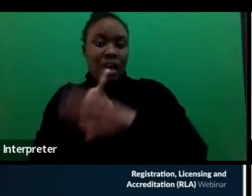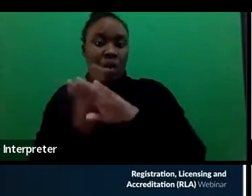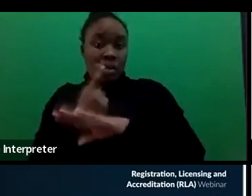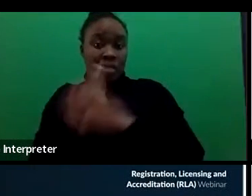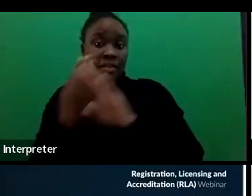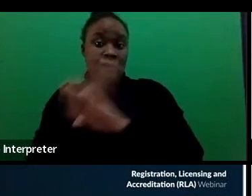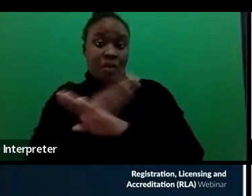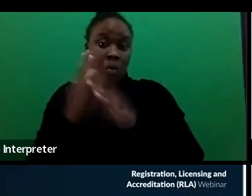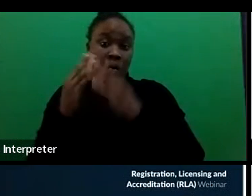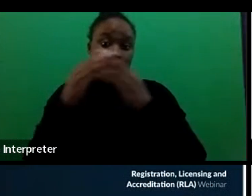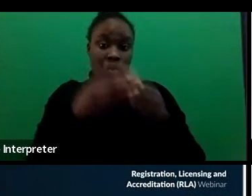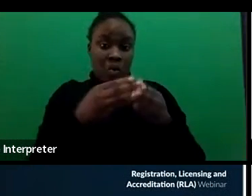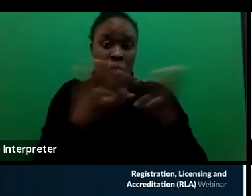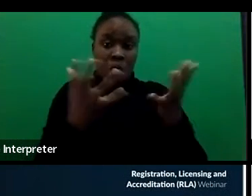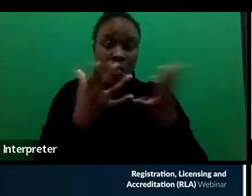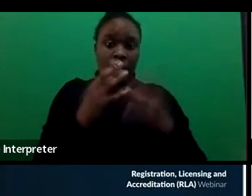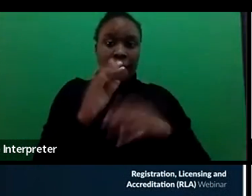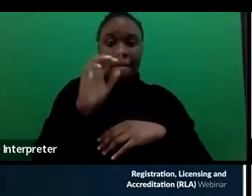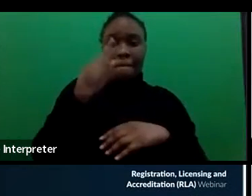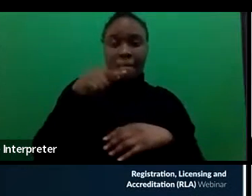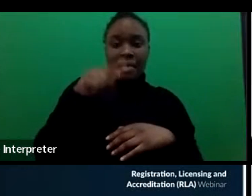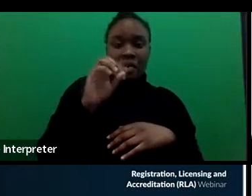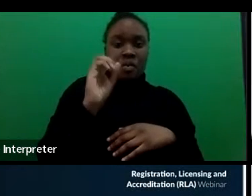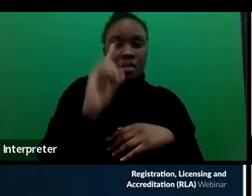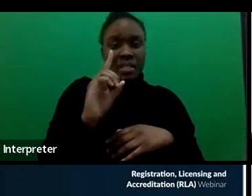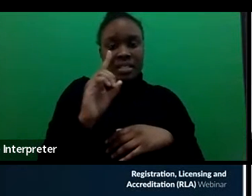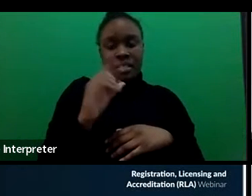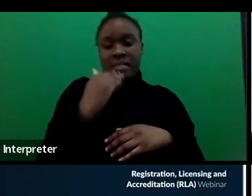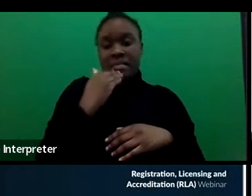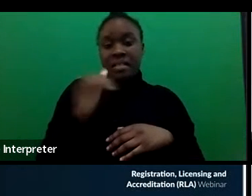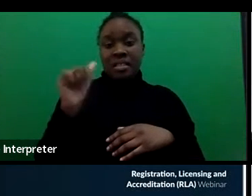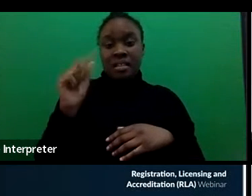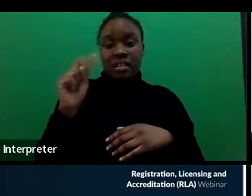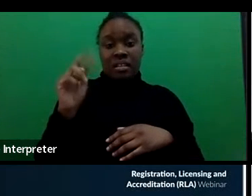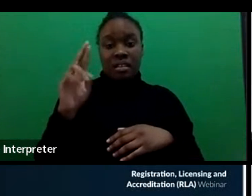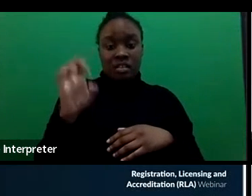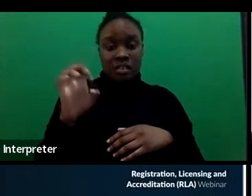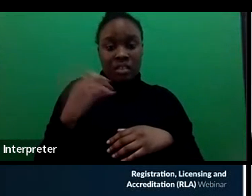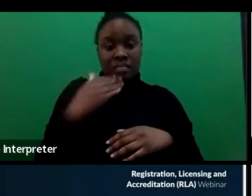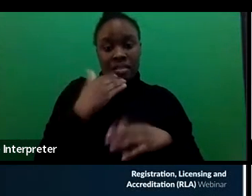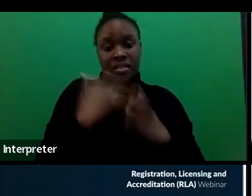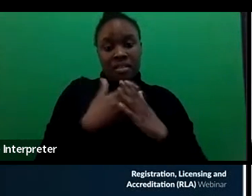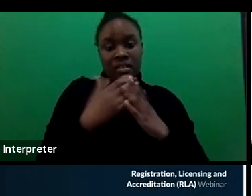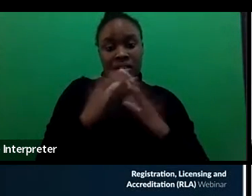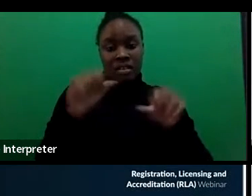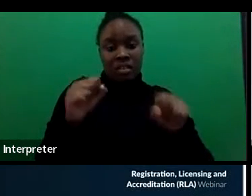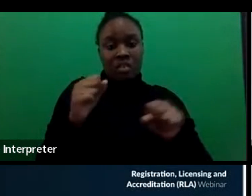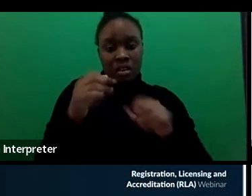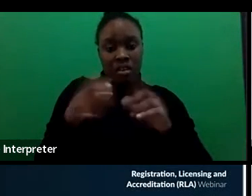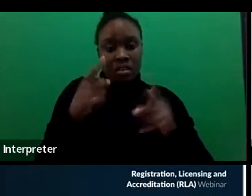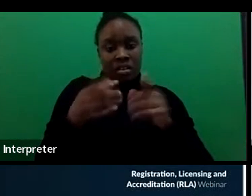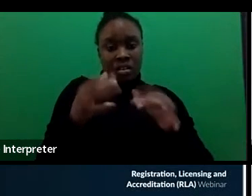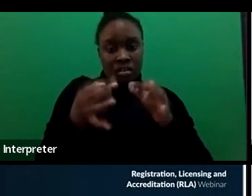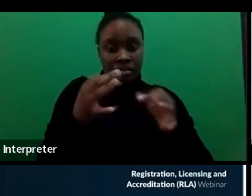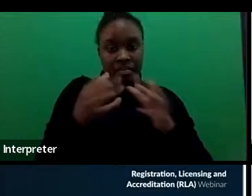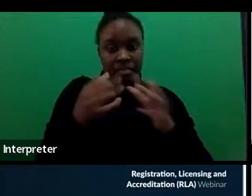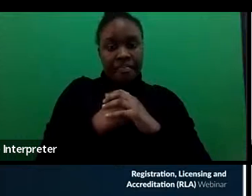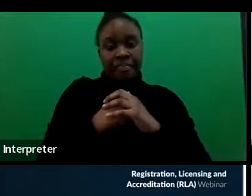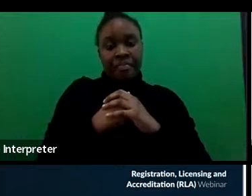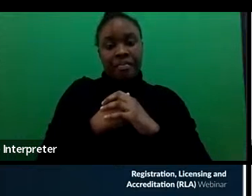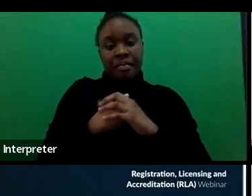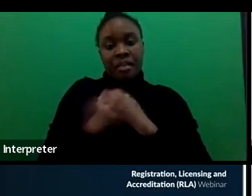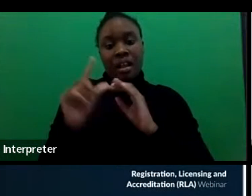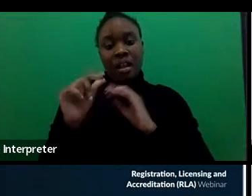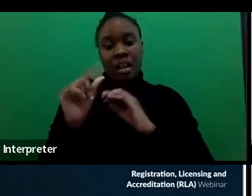at POD? I'll ask Andre to take this question for us. Yeah, thank you, Nora. Interesting